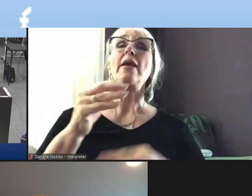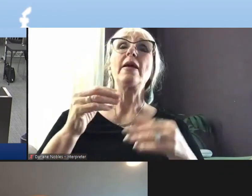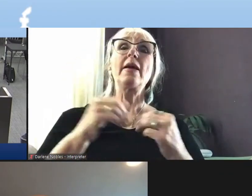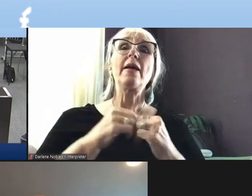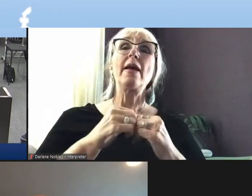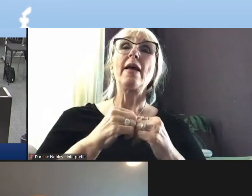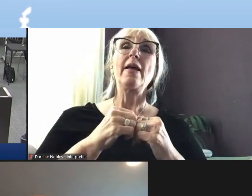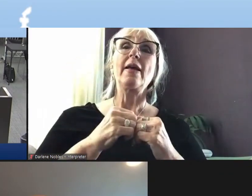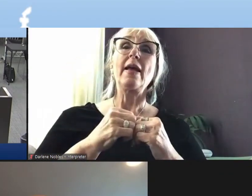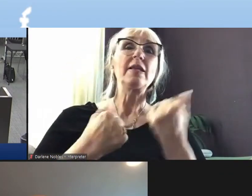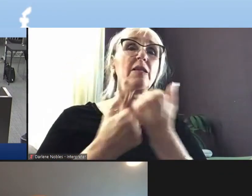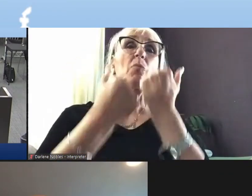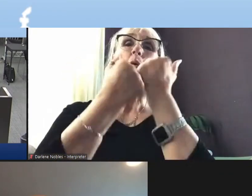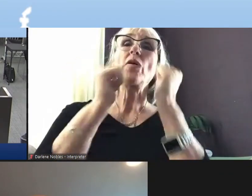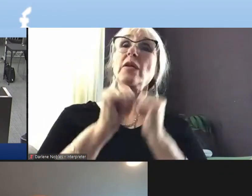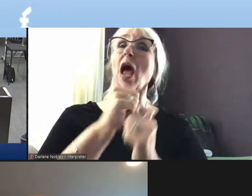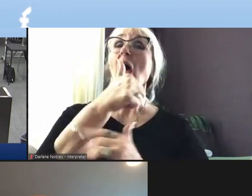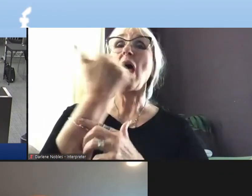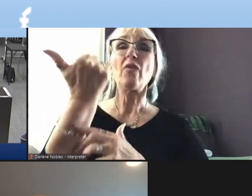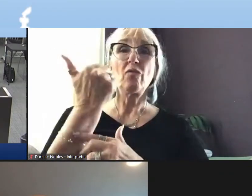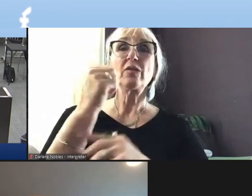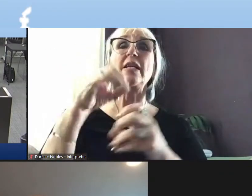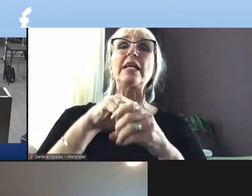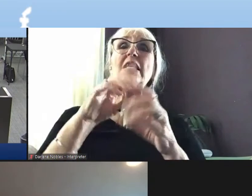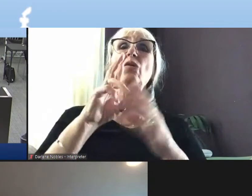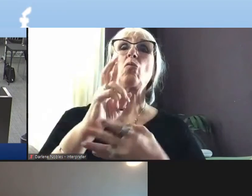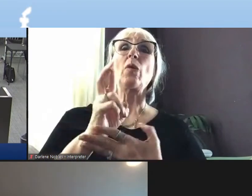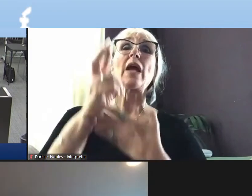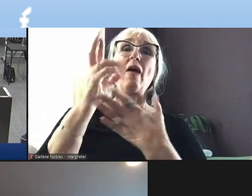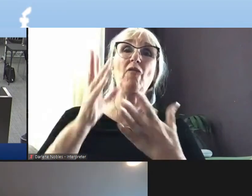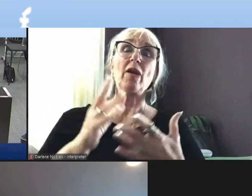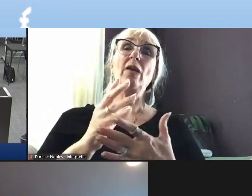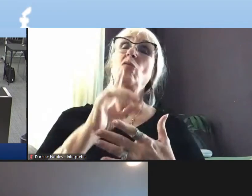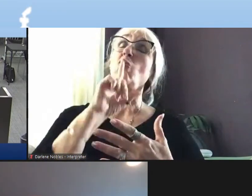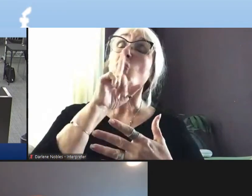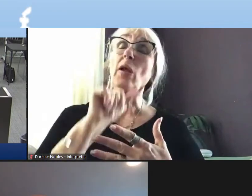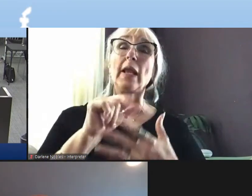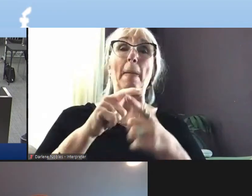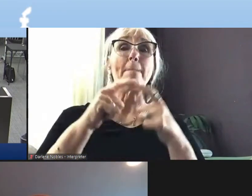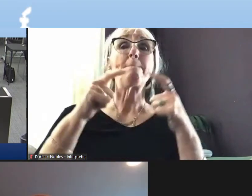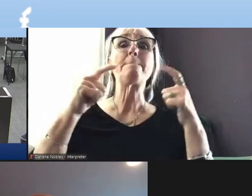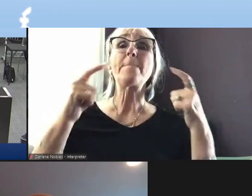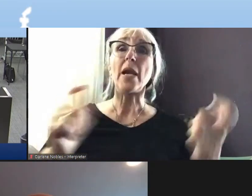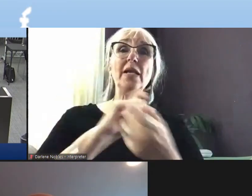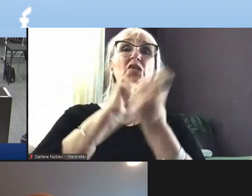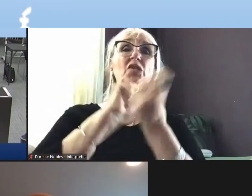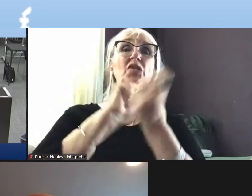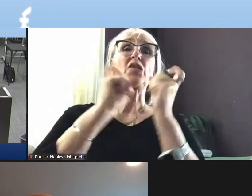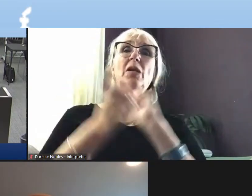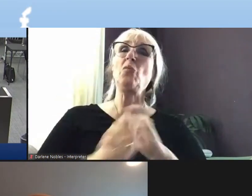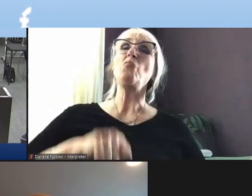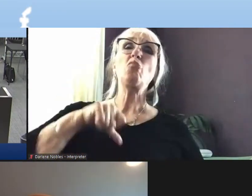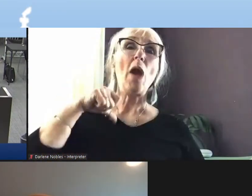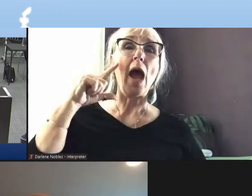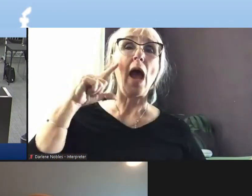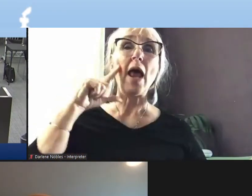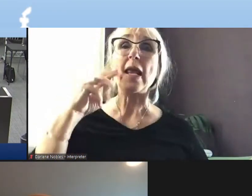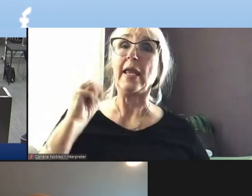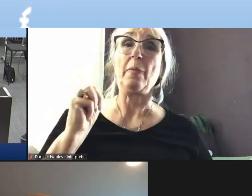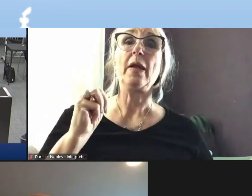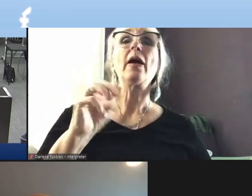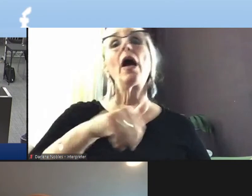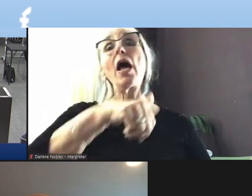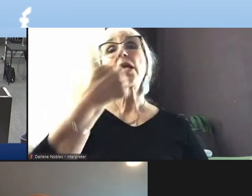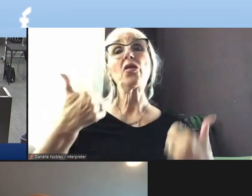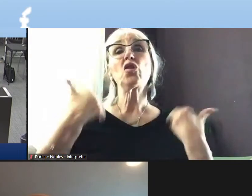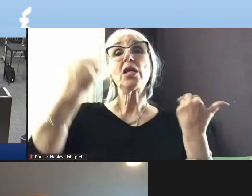recovery. So he's had a huge transformation, and we are so proud of him. Another young man, he is